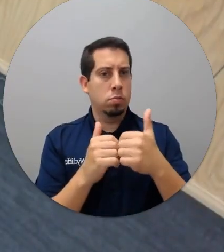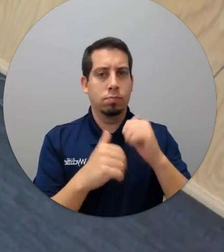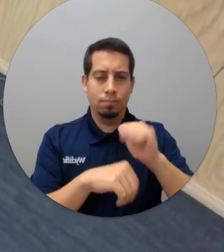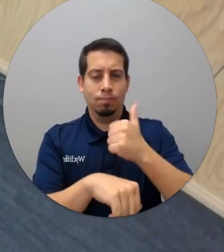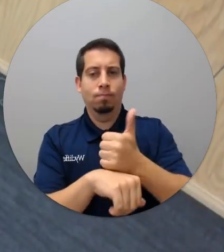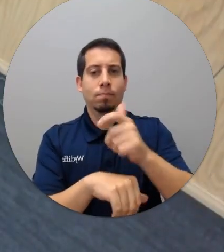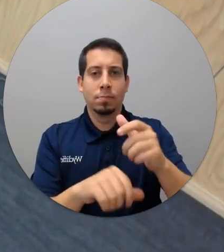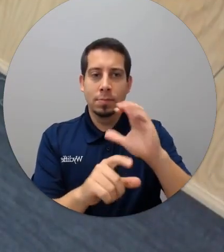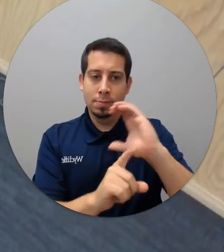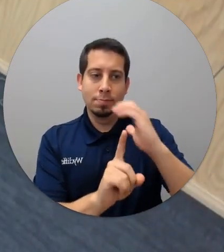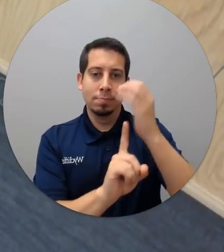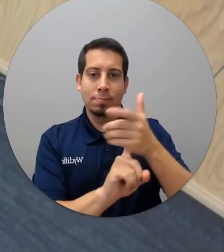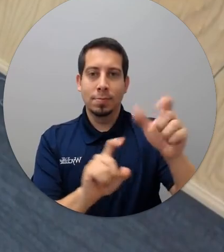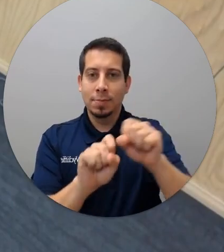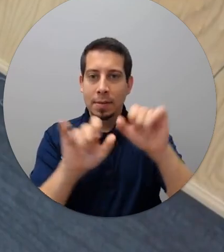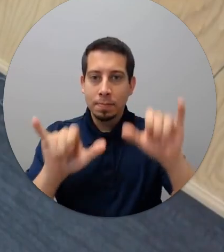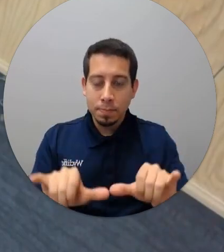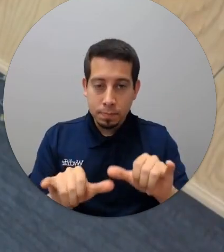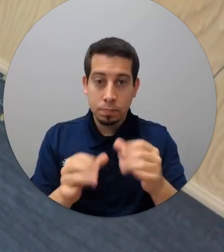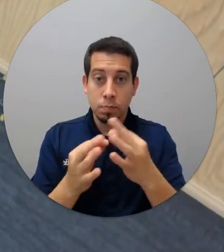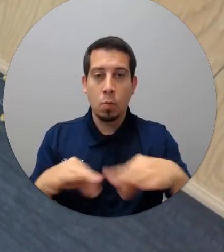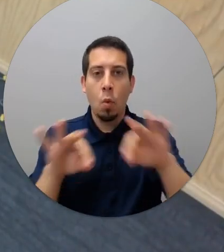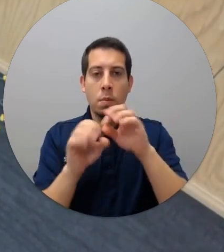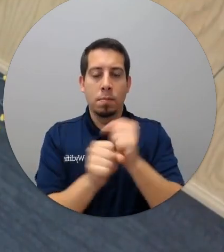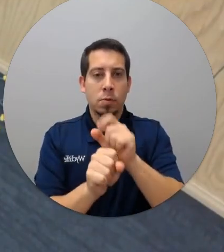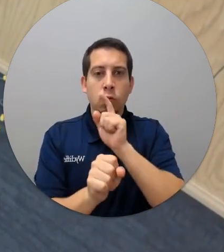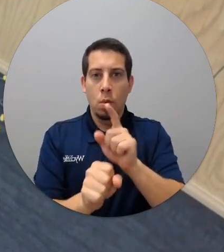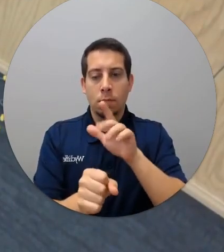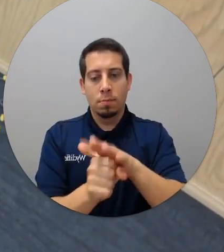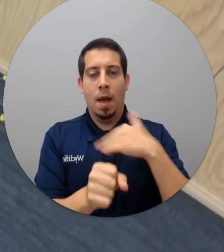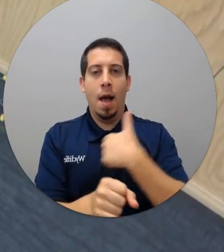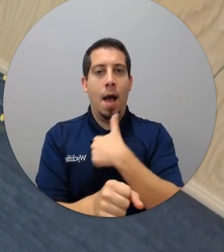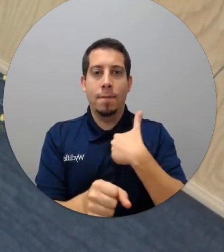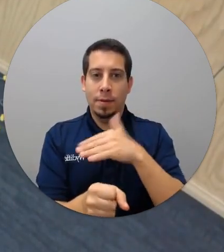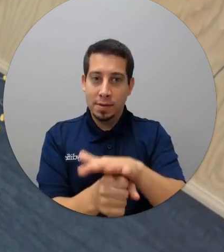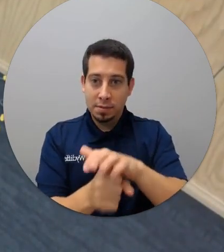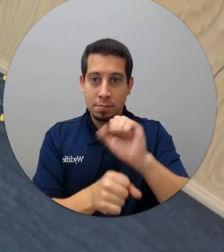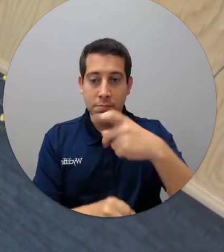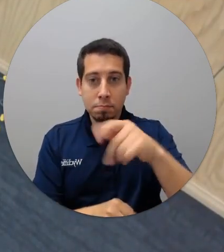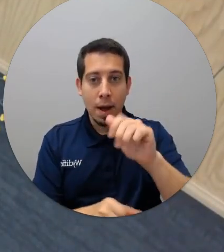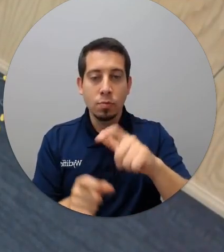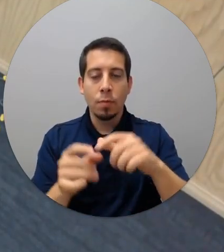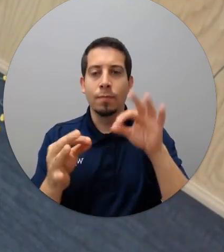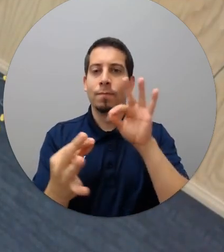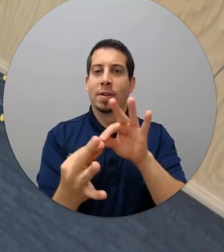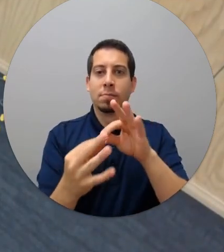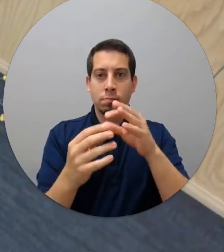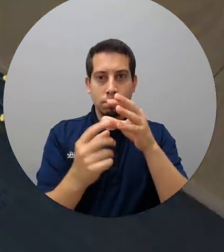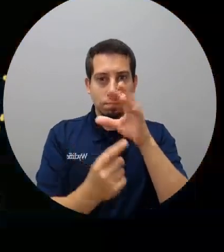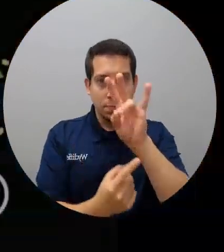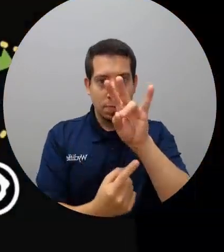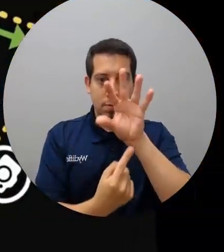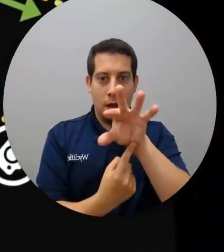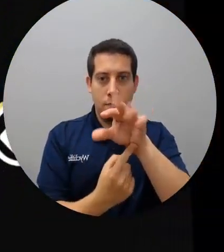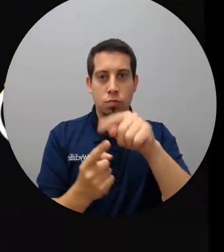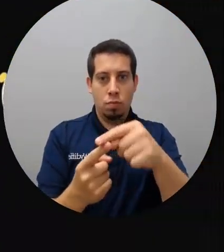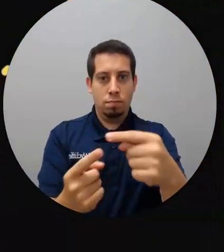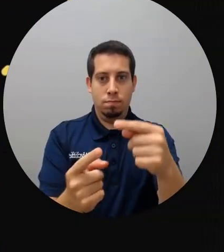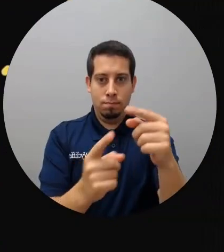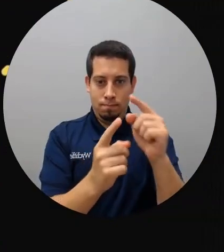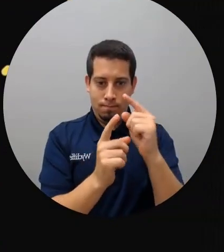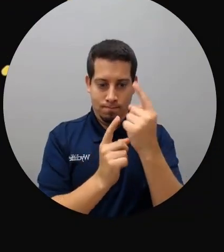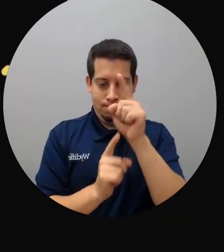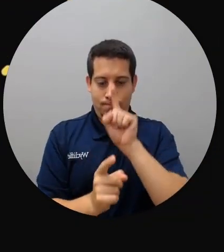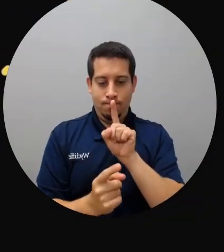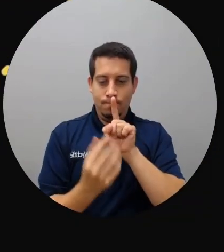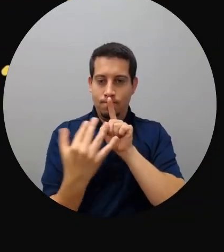I'm going to show you how to set up the Chameleon system. We need a space big enough to fit 7 cameras